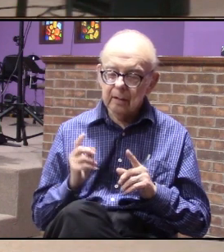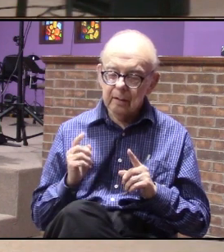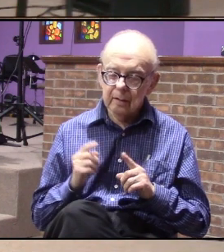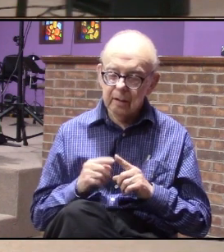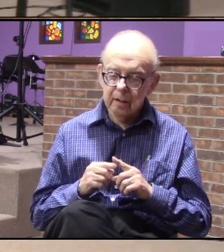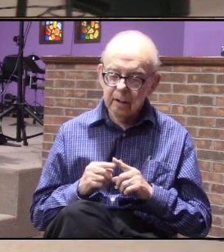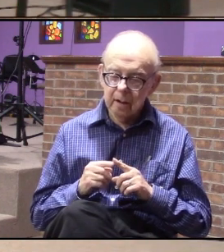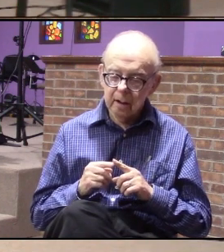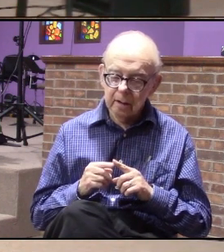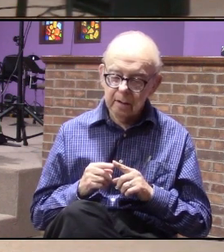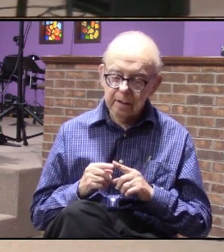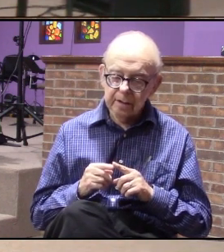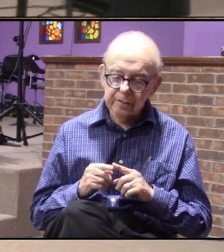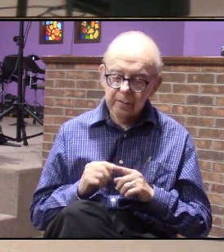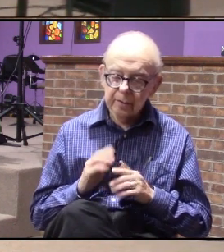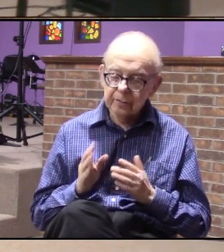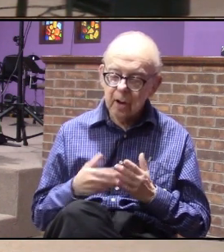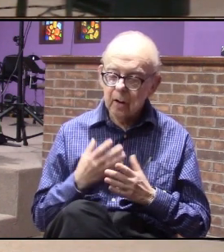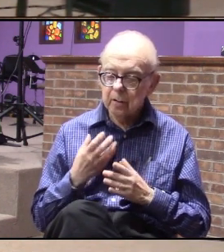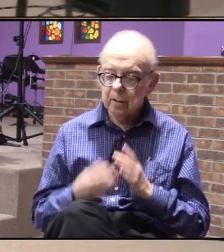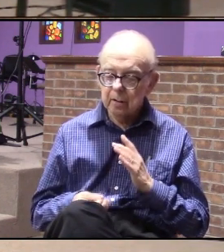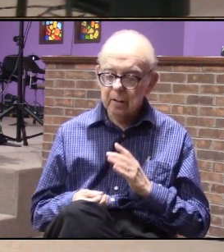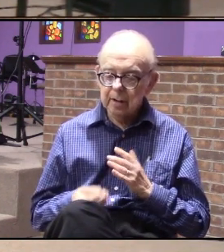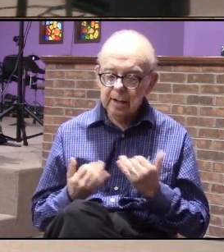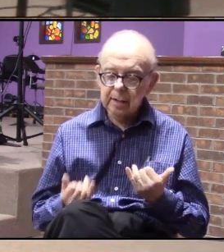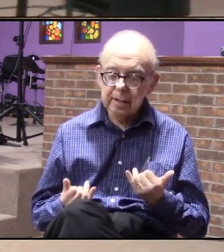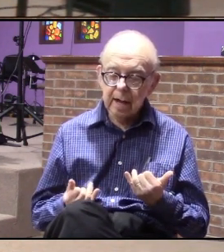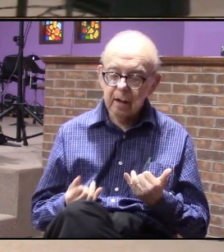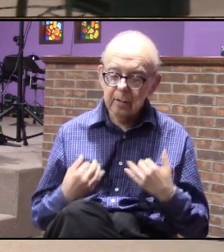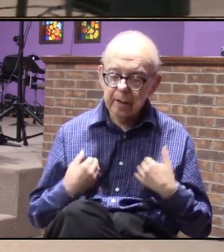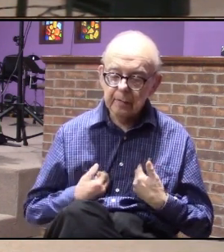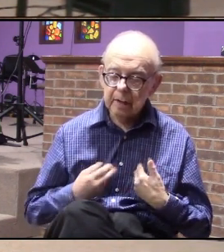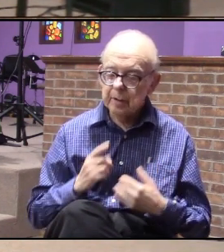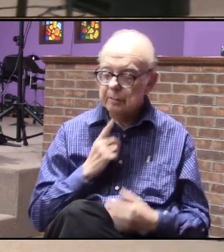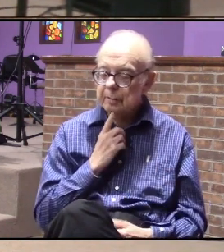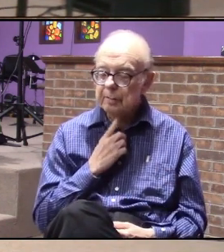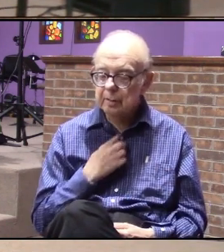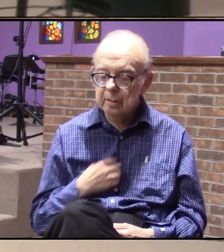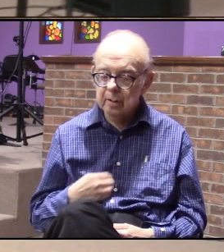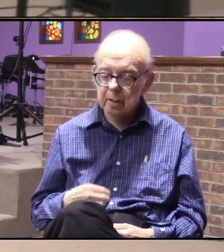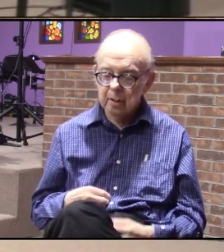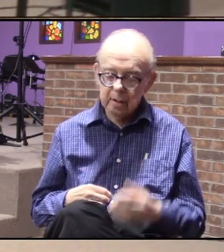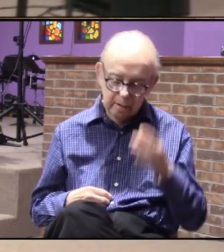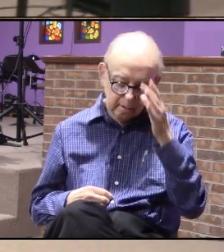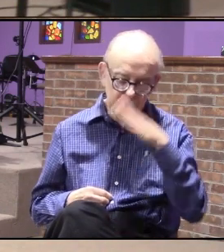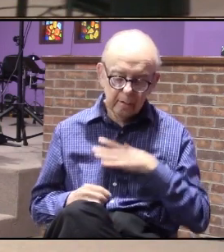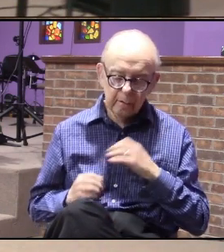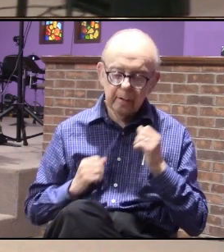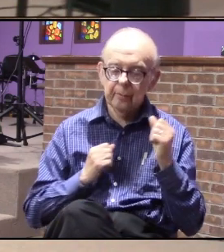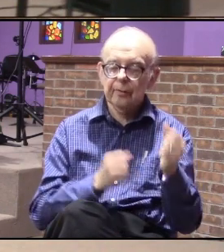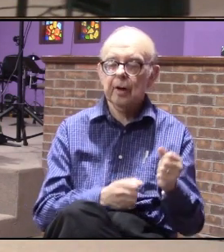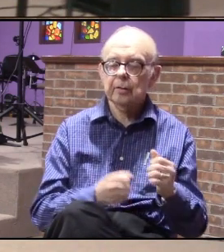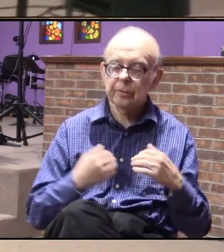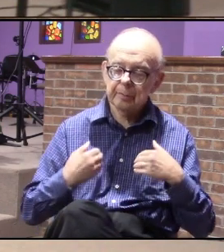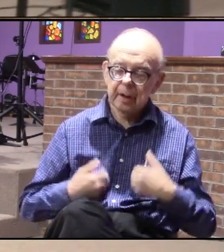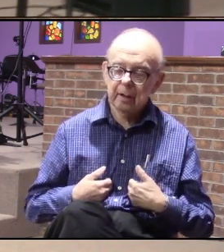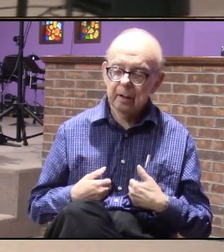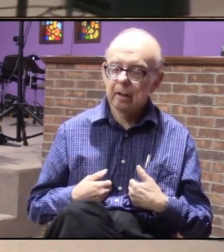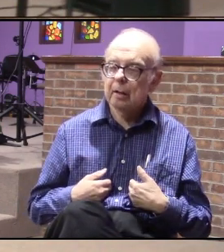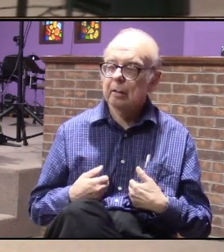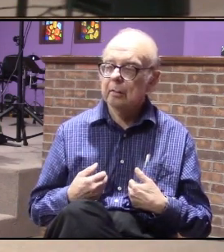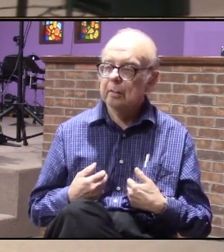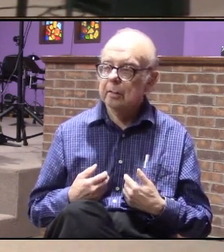until it's gone. And now they're thirsty. And so the bushman then follows the baboon,